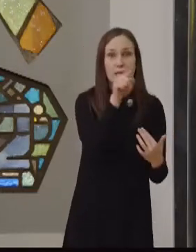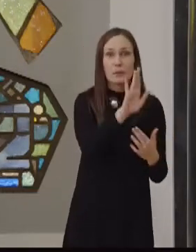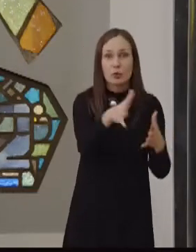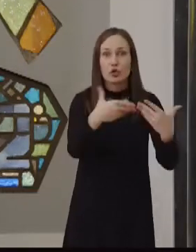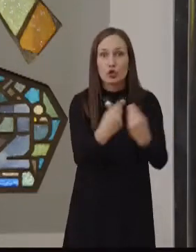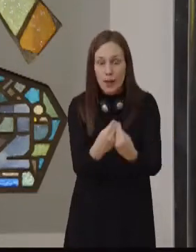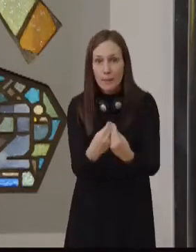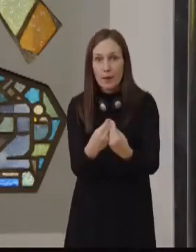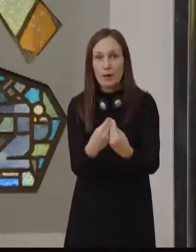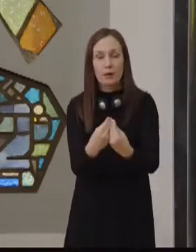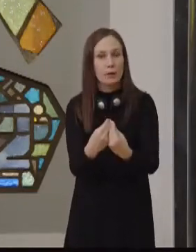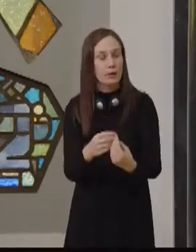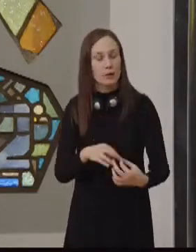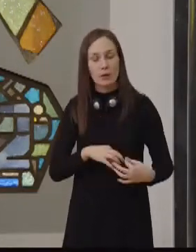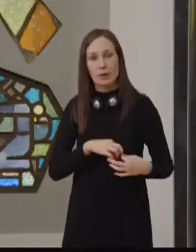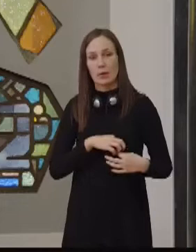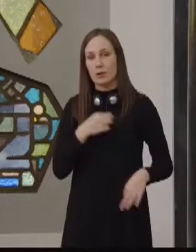looking human being